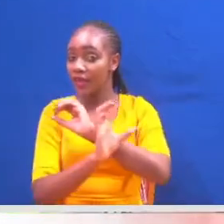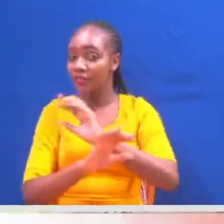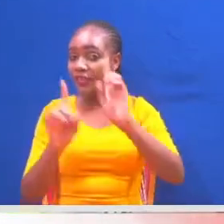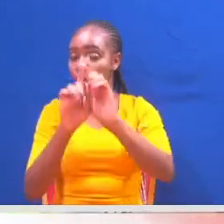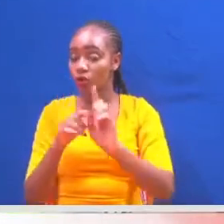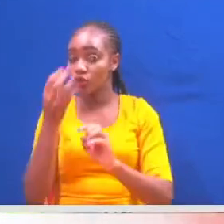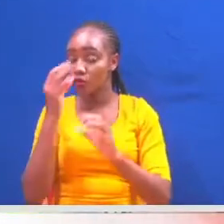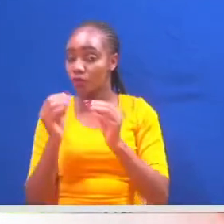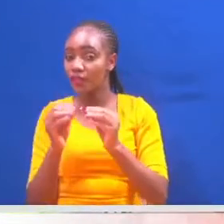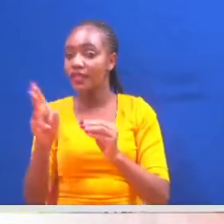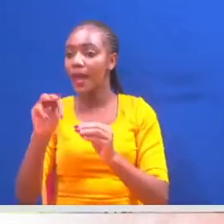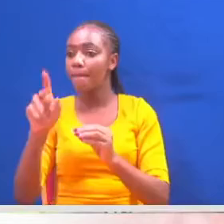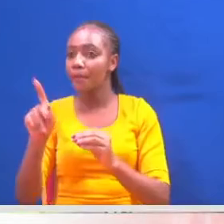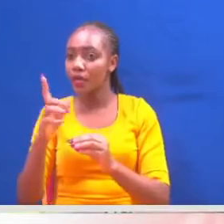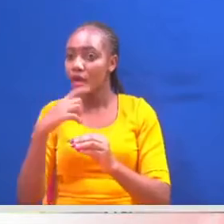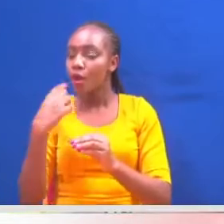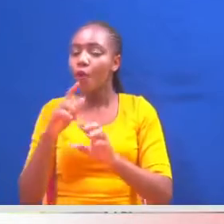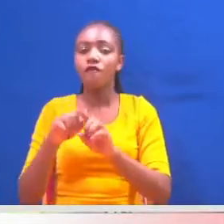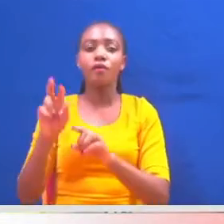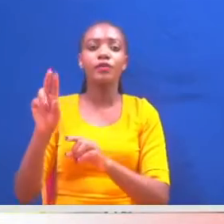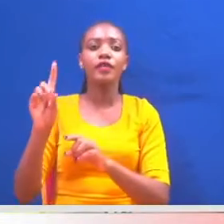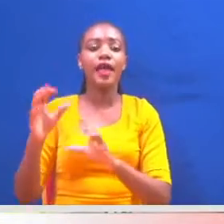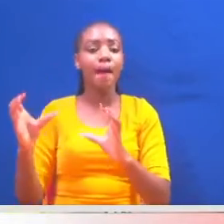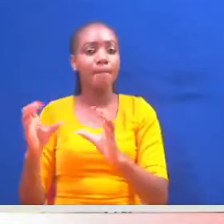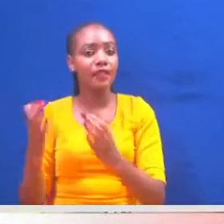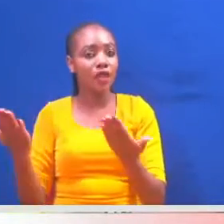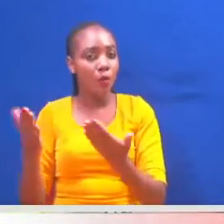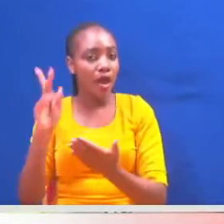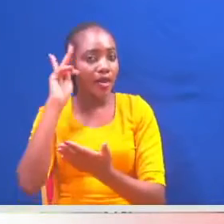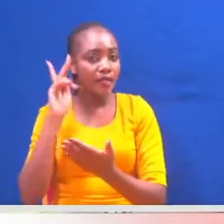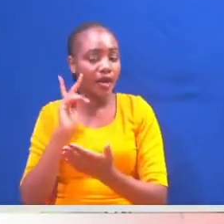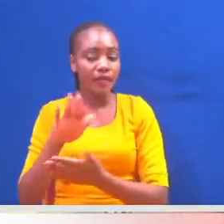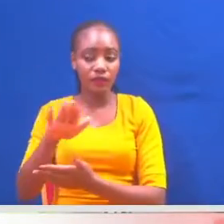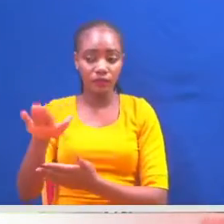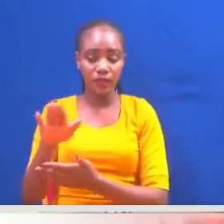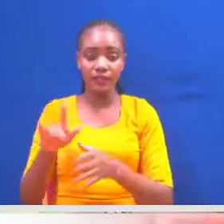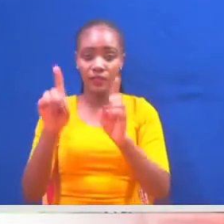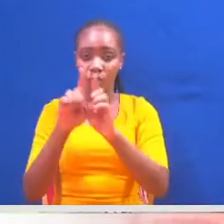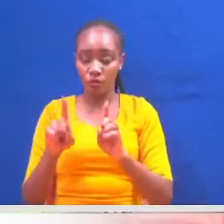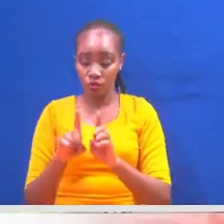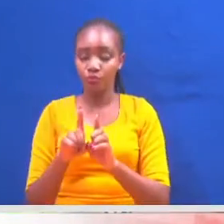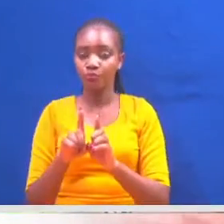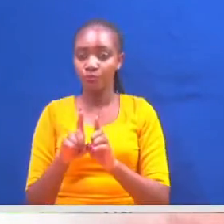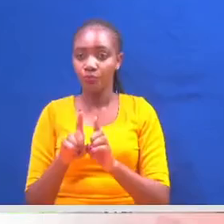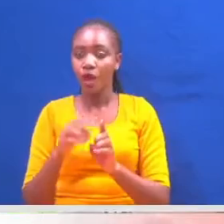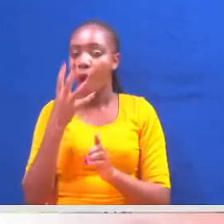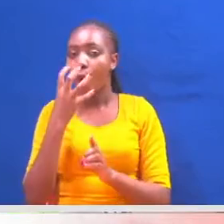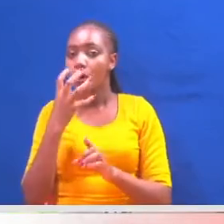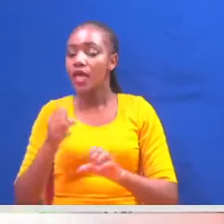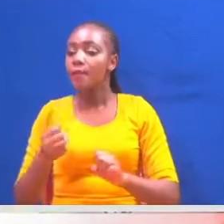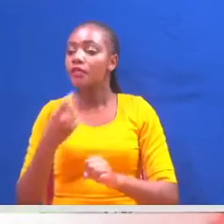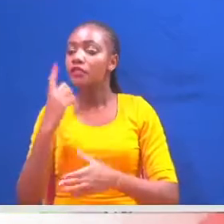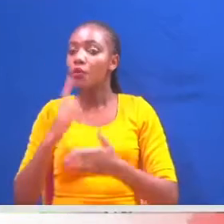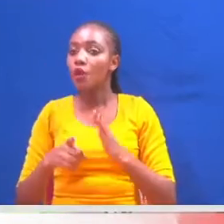meeting MPs allied to his UDA party at his current residence, and as Elizabeth Mutuko now reports, ODM says the